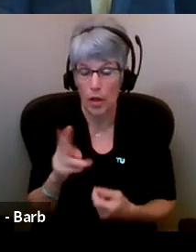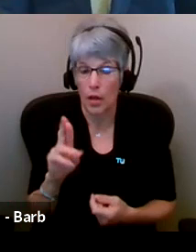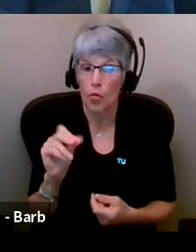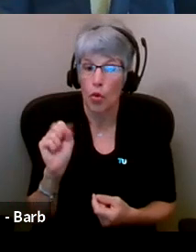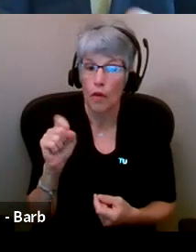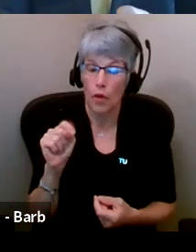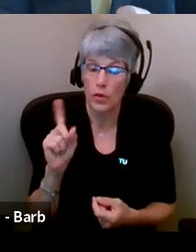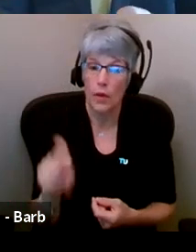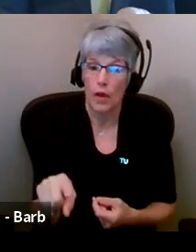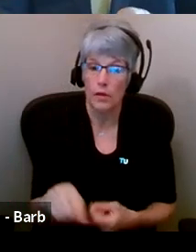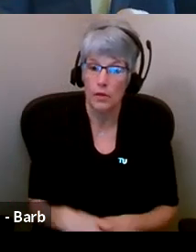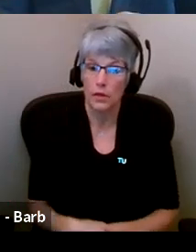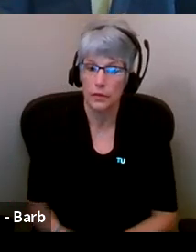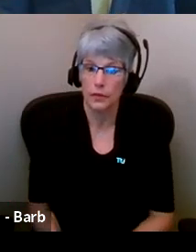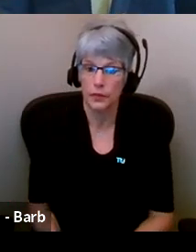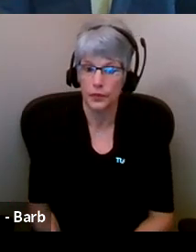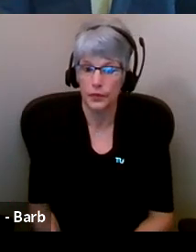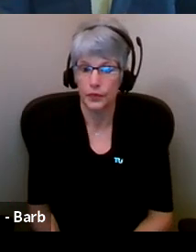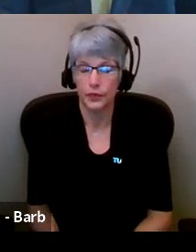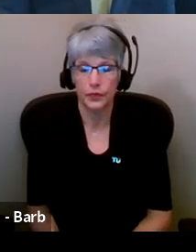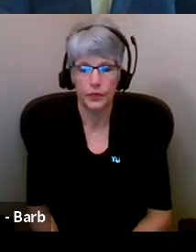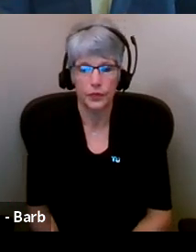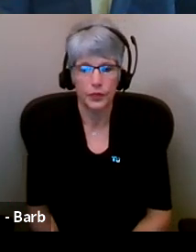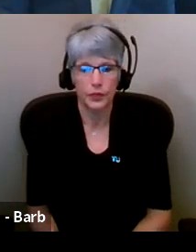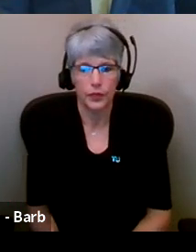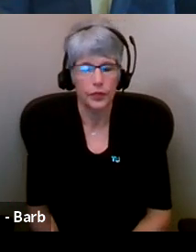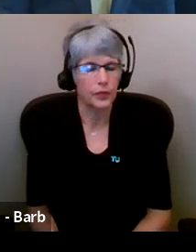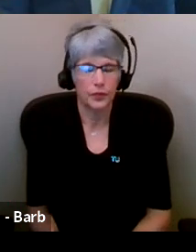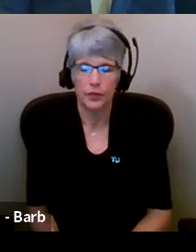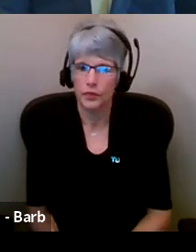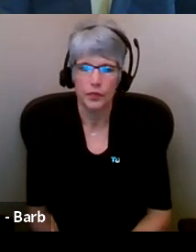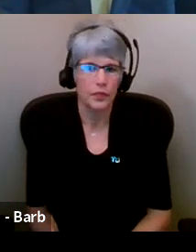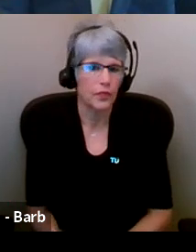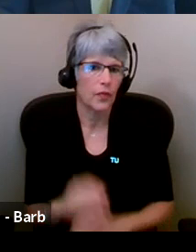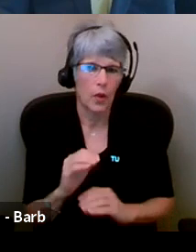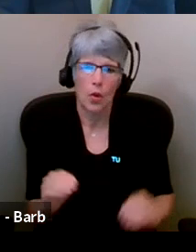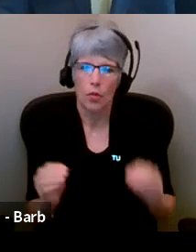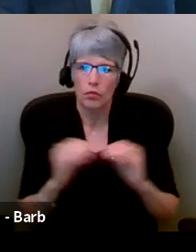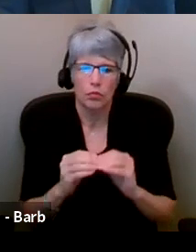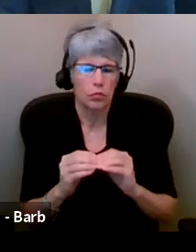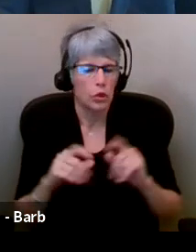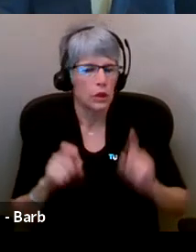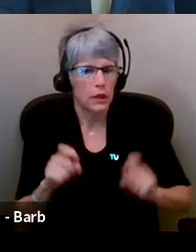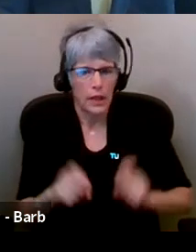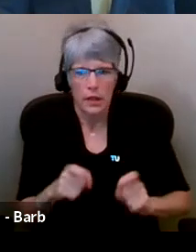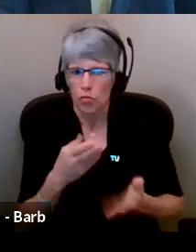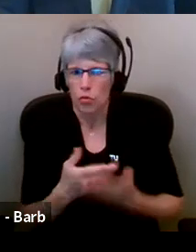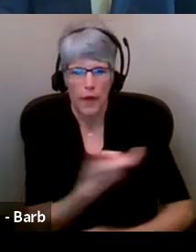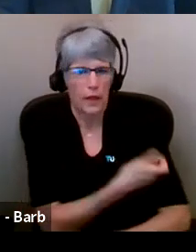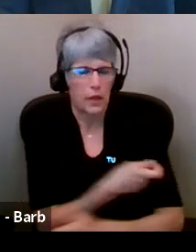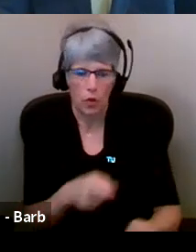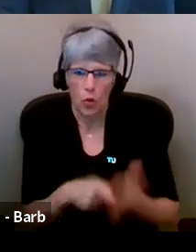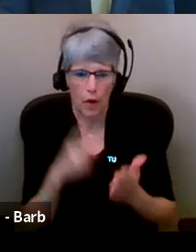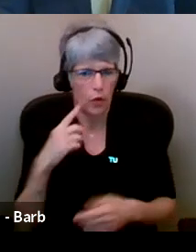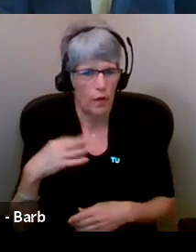one. So there's no additional testing or proof of vaccination that's required for